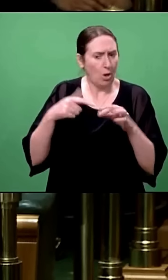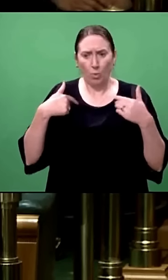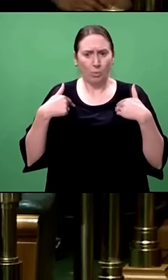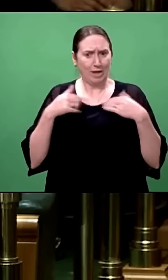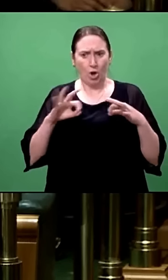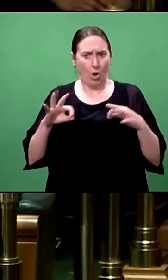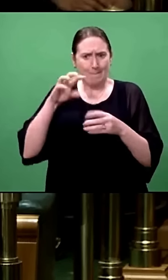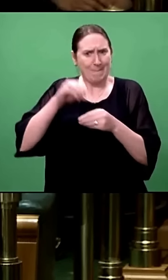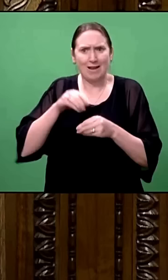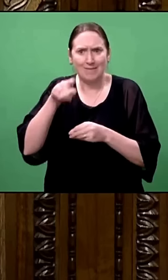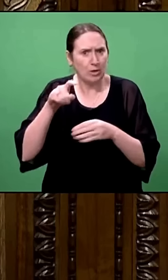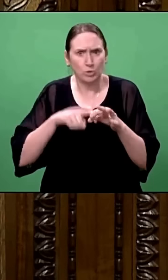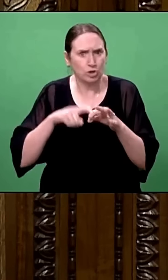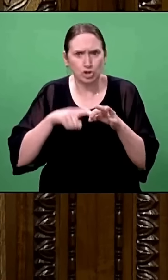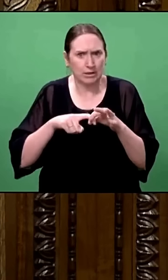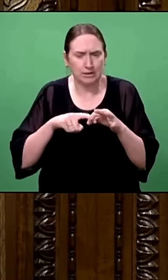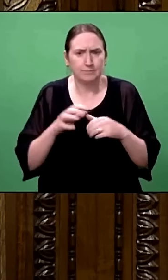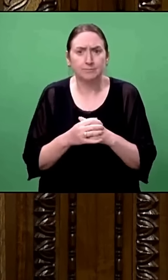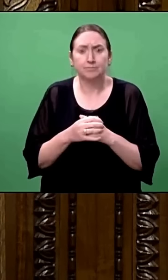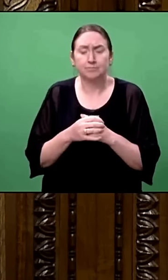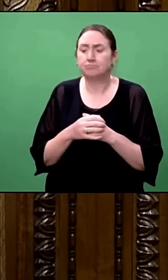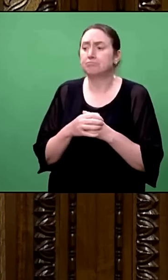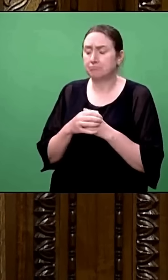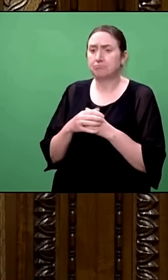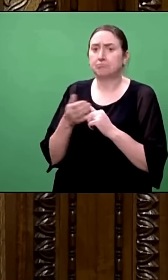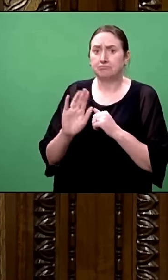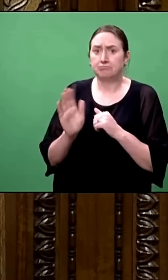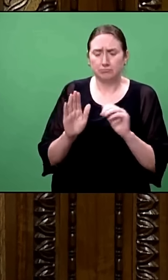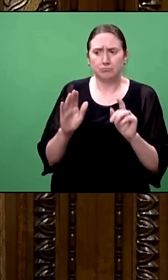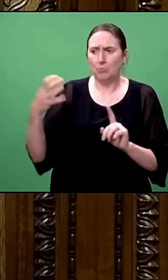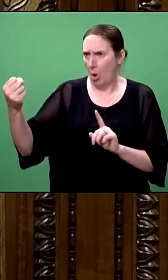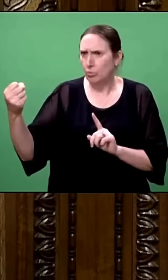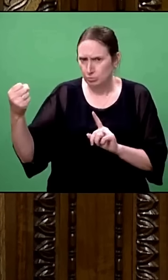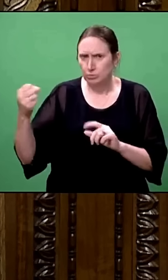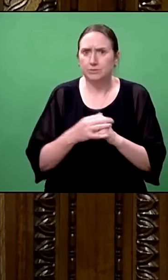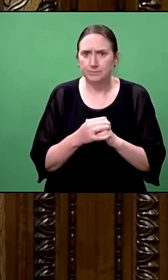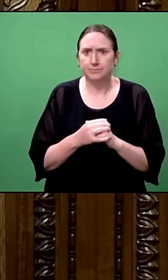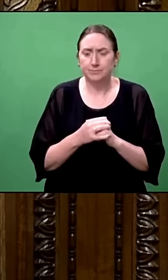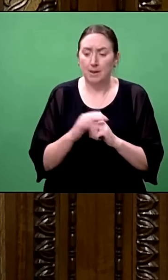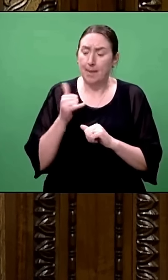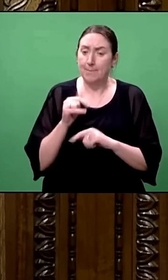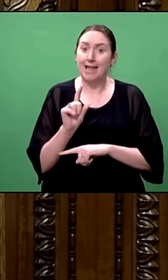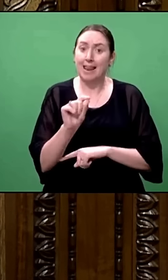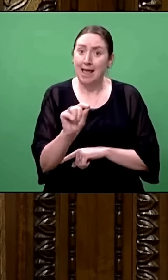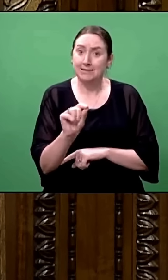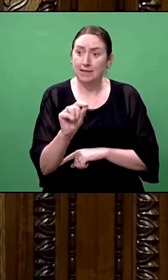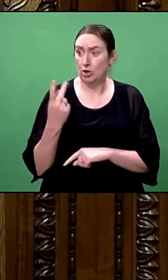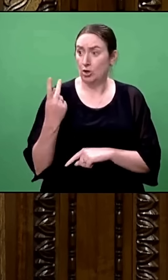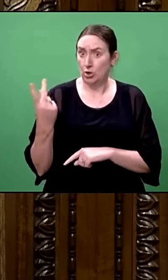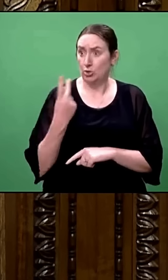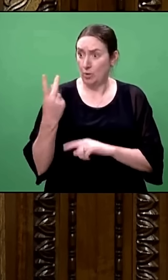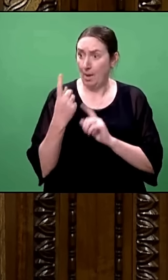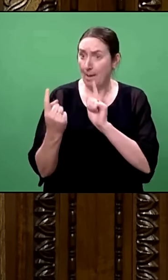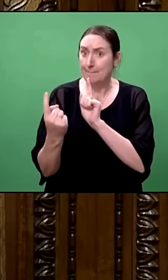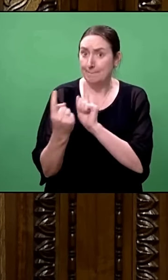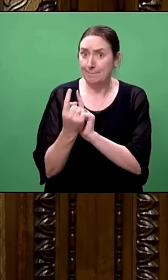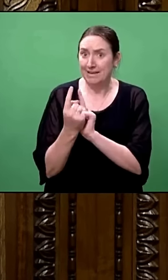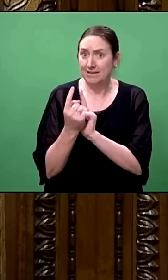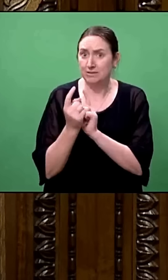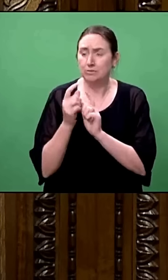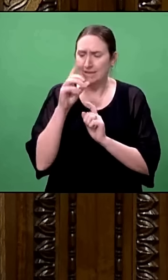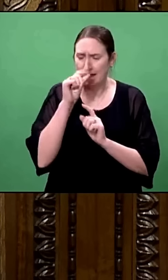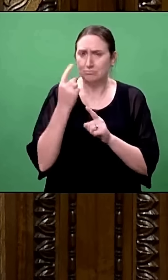question. No, and perhaps, just a minute, perhaps later when you and I meet over some